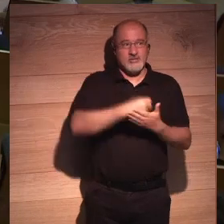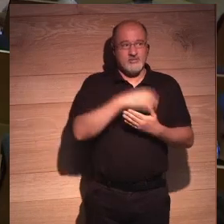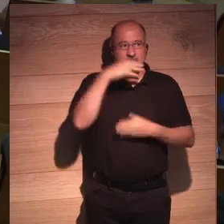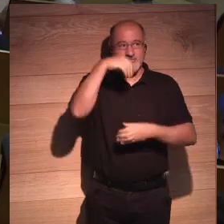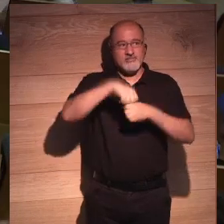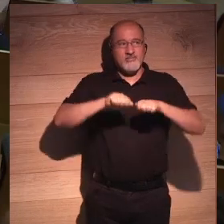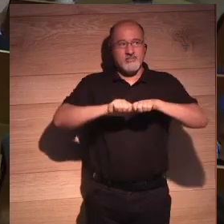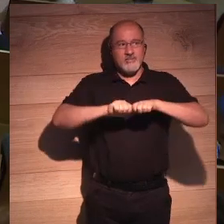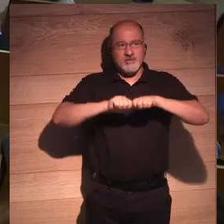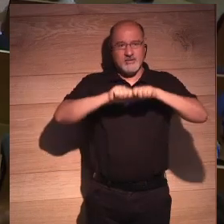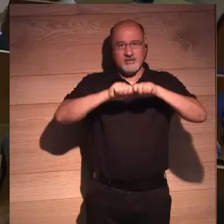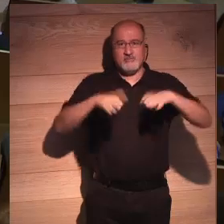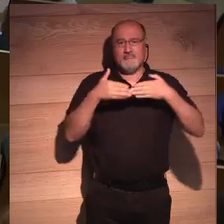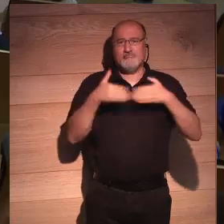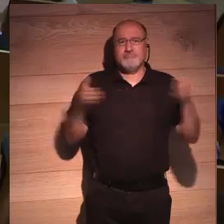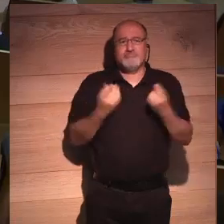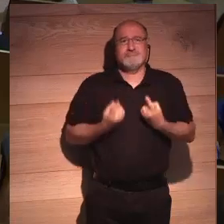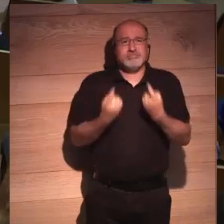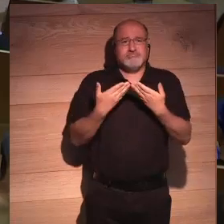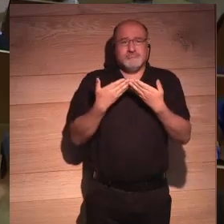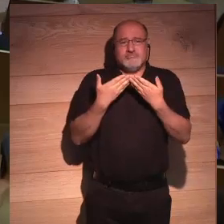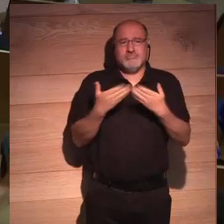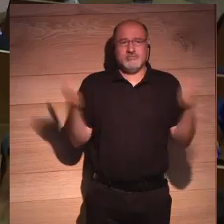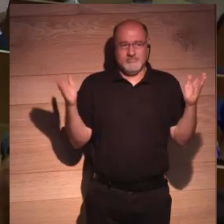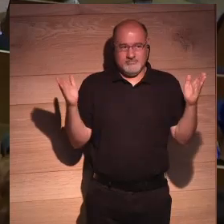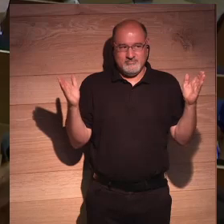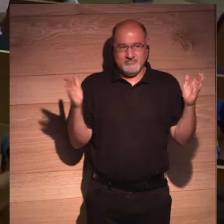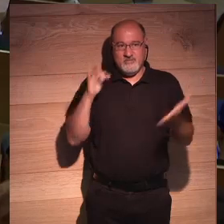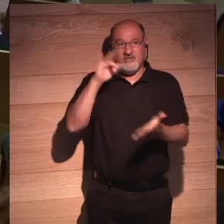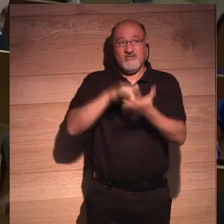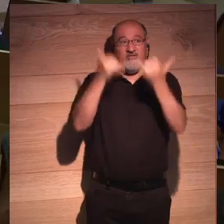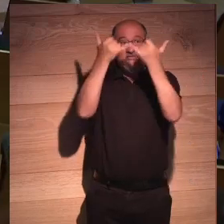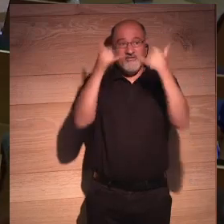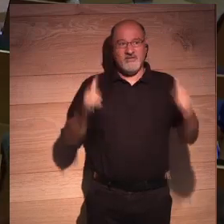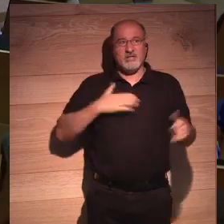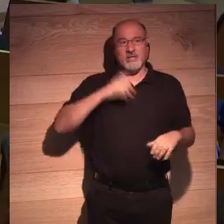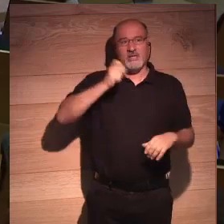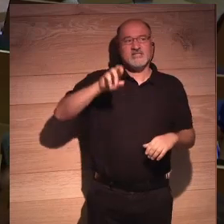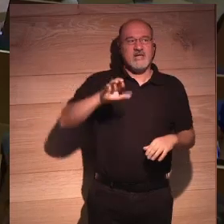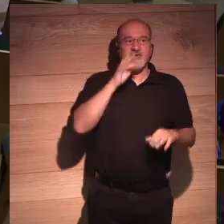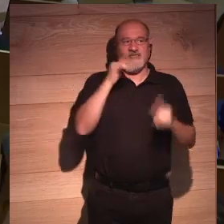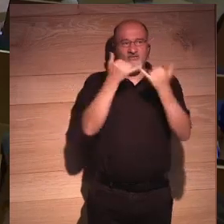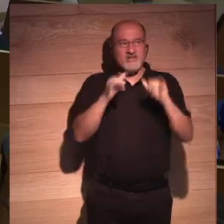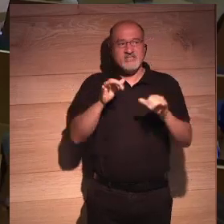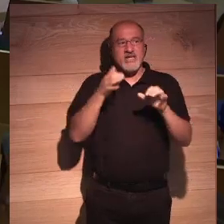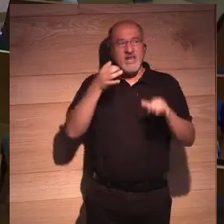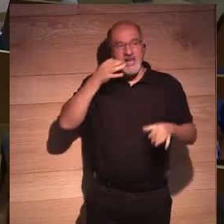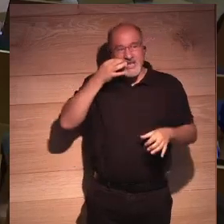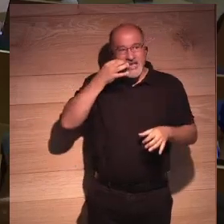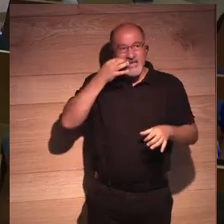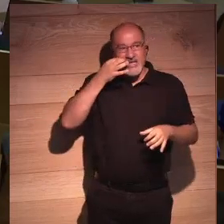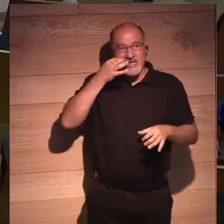Welcome everyone to the opening of this XR